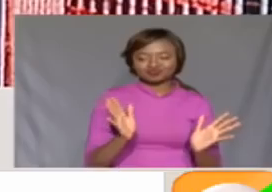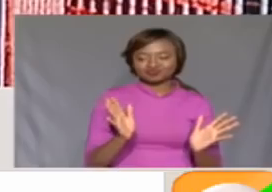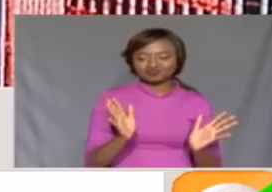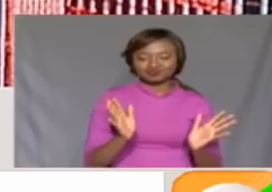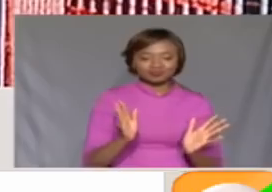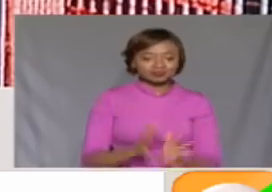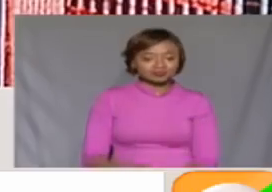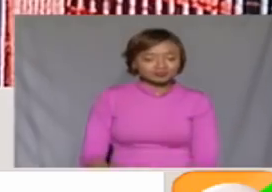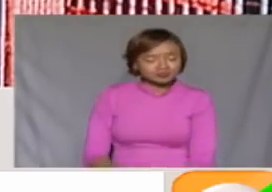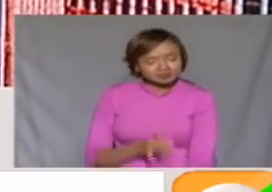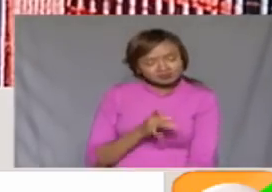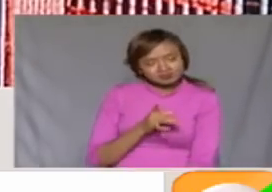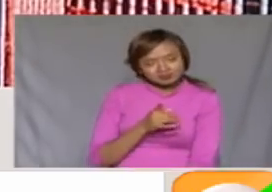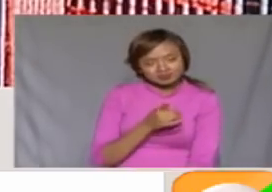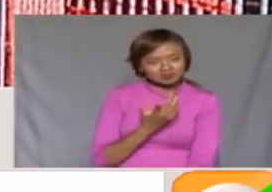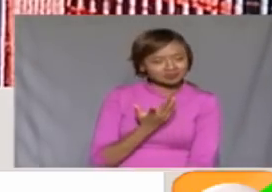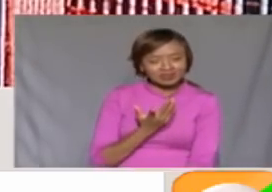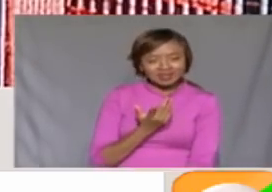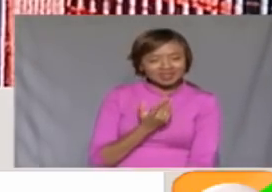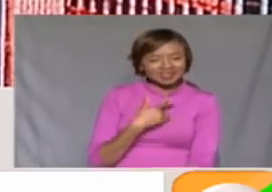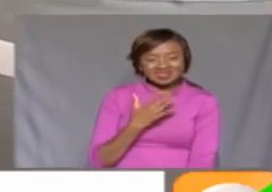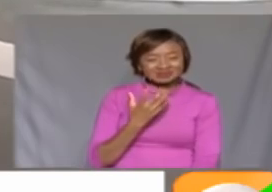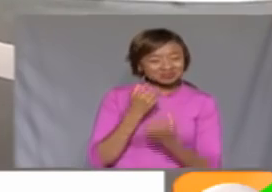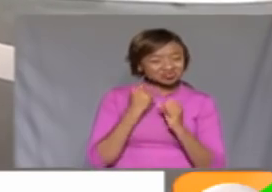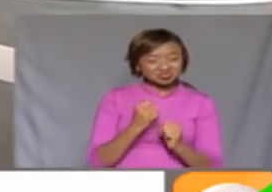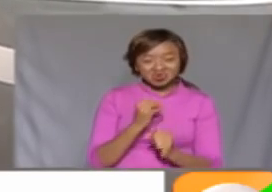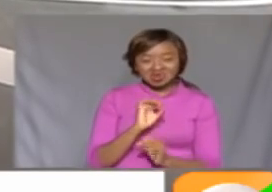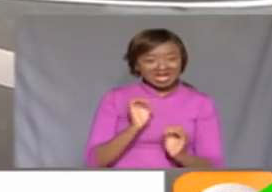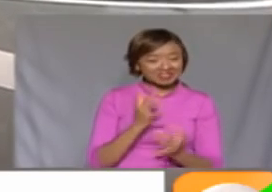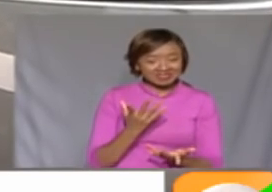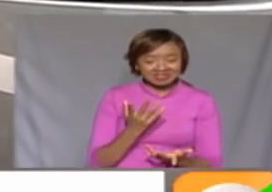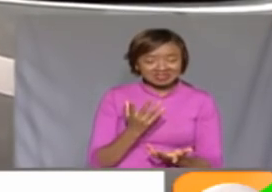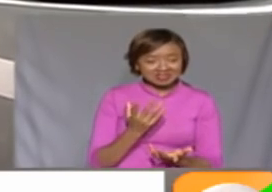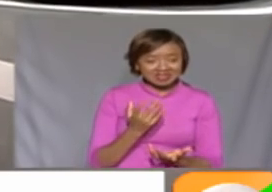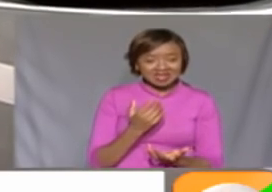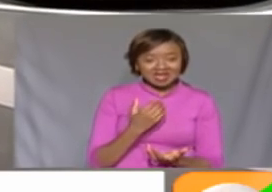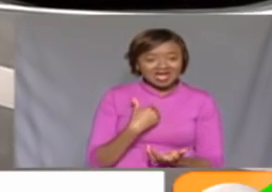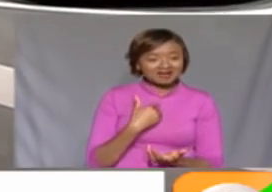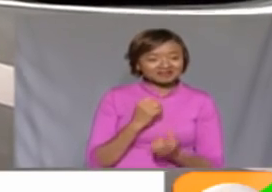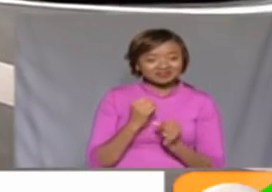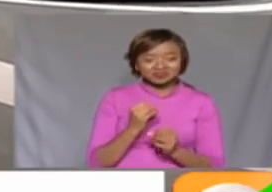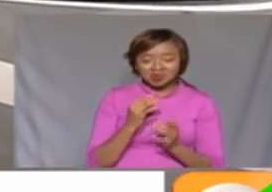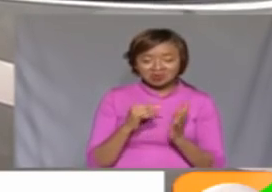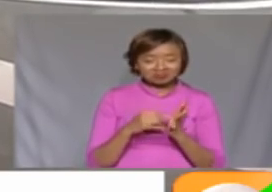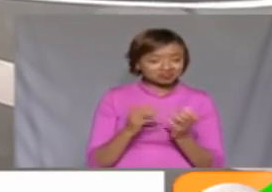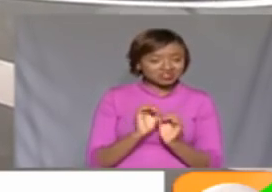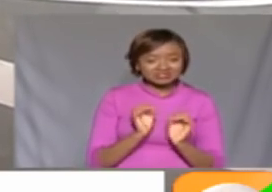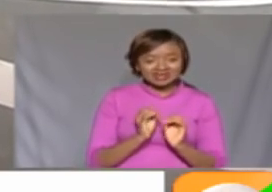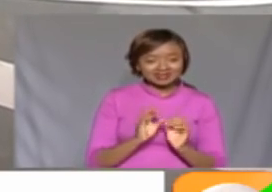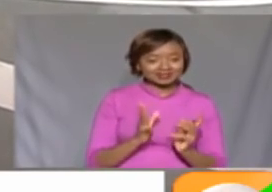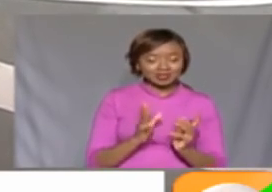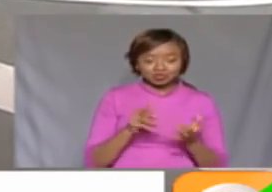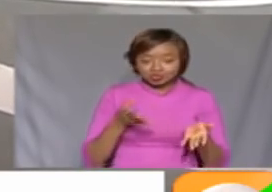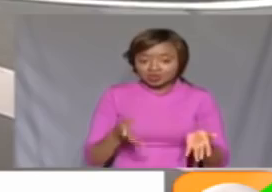it, leverage does he have? Yeah. He doesn't. Not much. Yeah. Not much. What this will do is